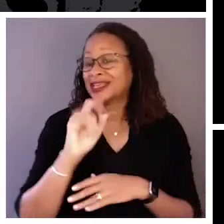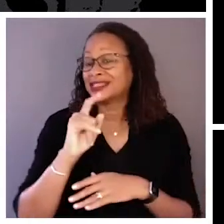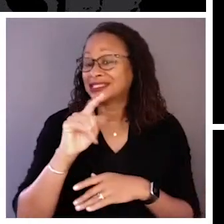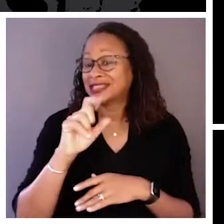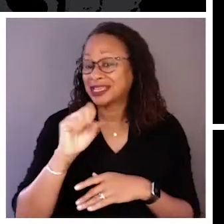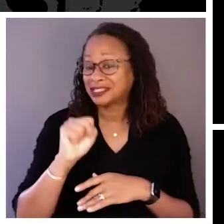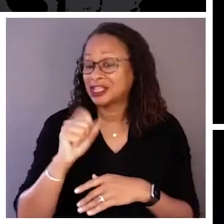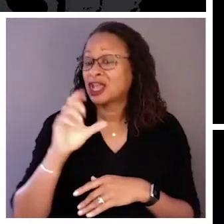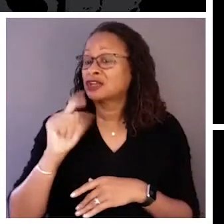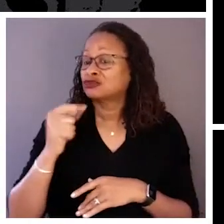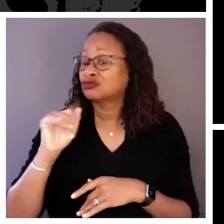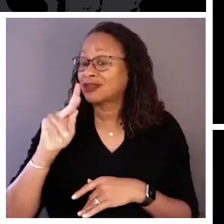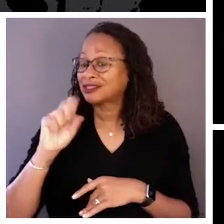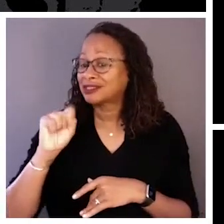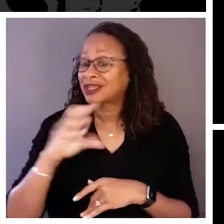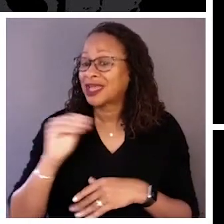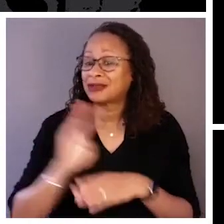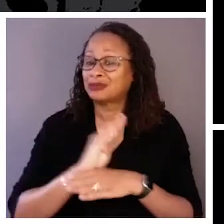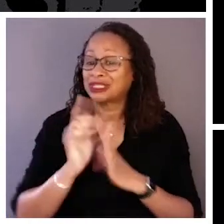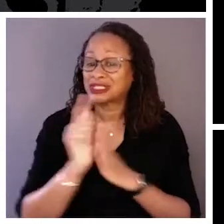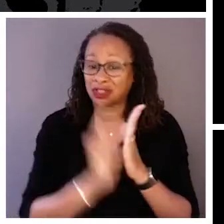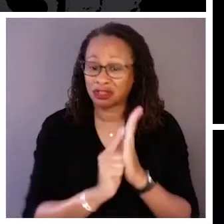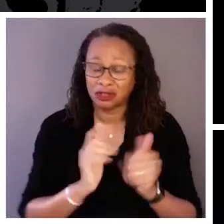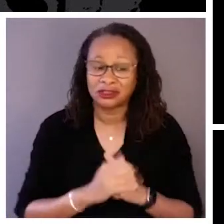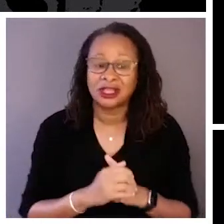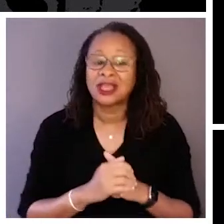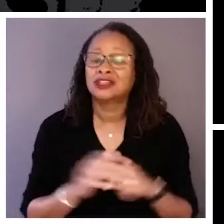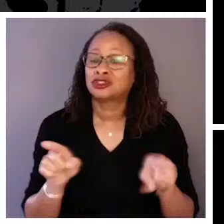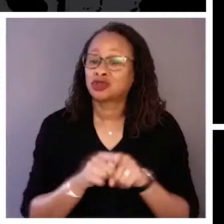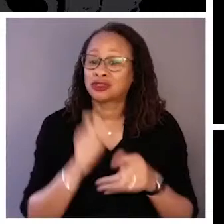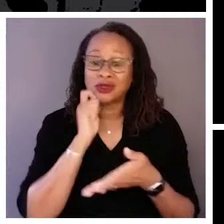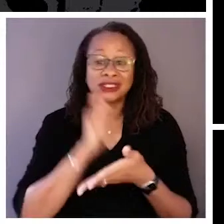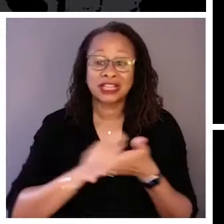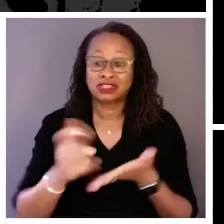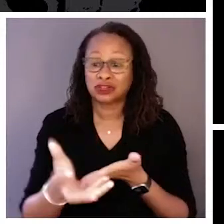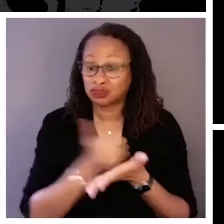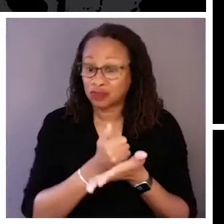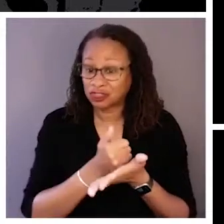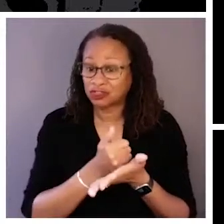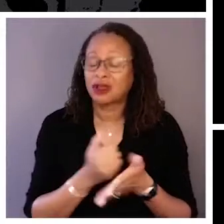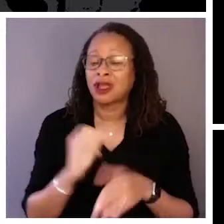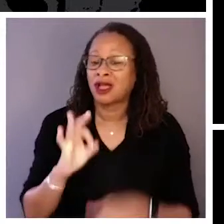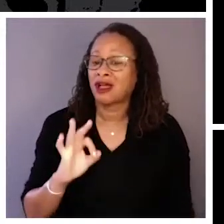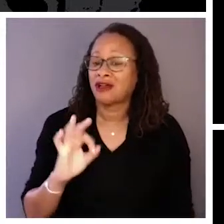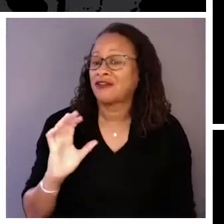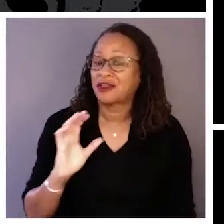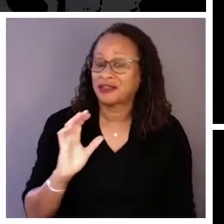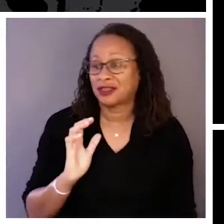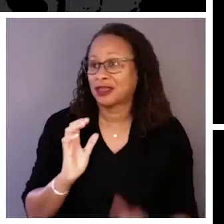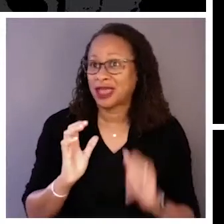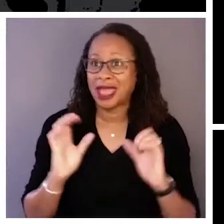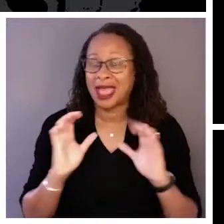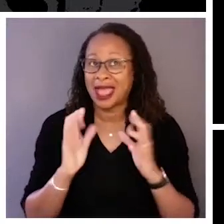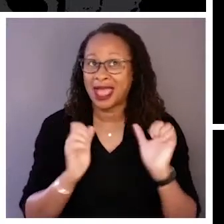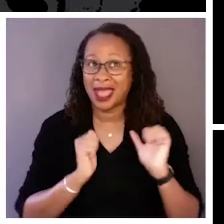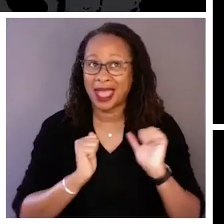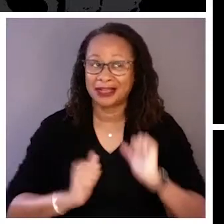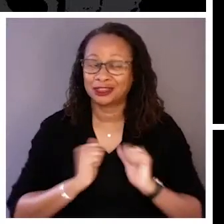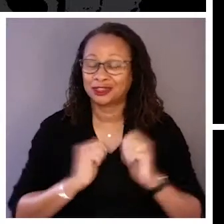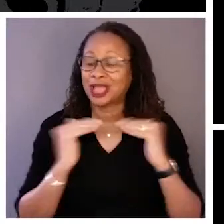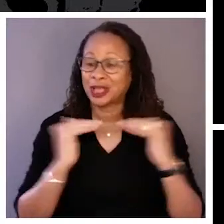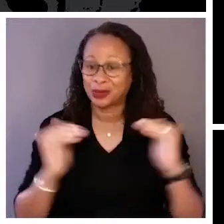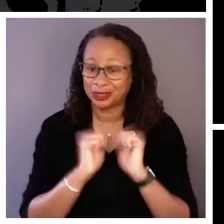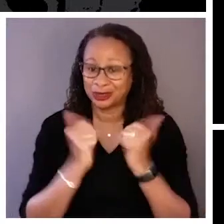also Secretary-Treasurer of the Actors Equity Association and serves as the tax director of the Volunteer Income Tax